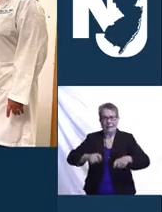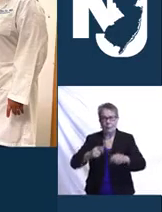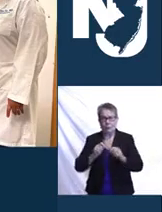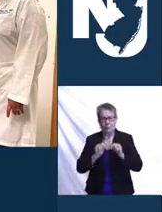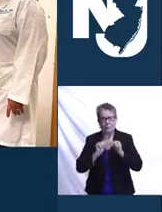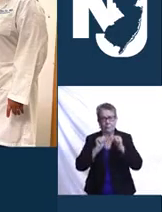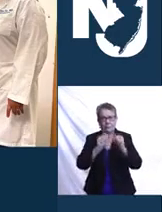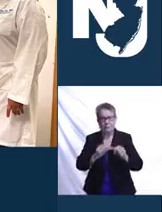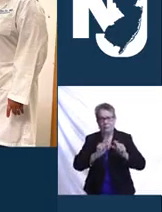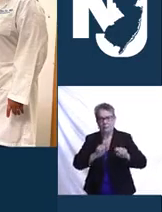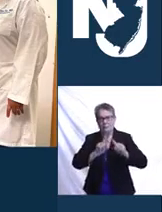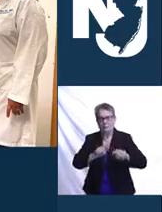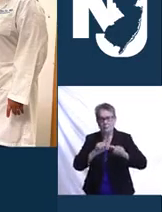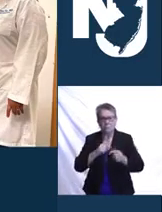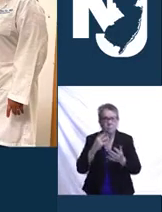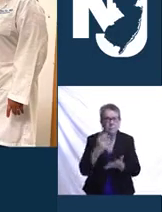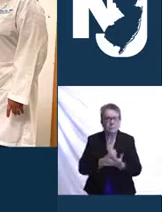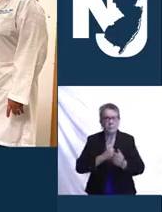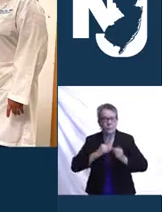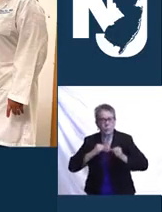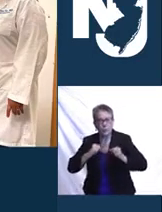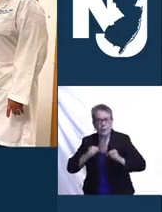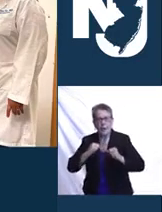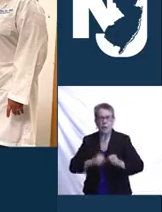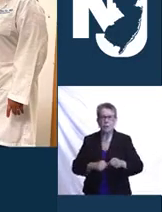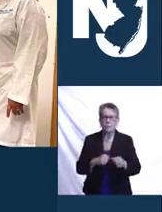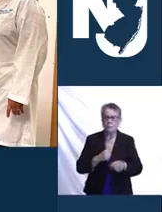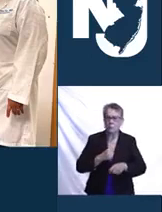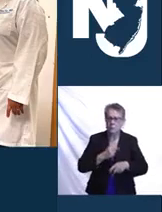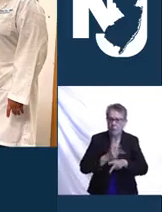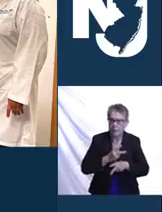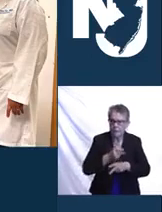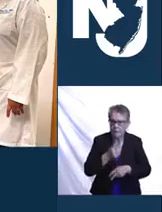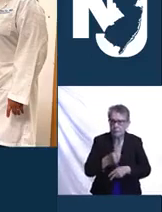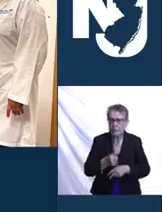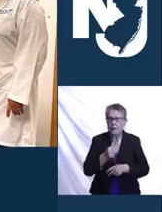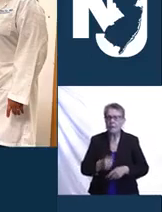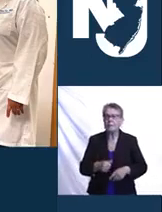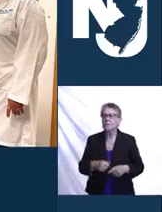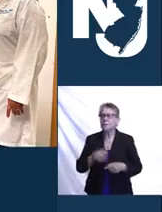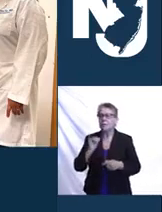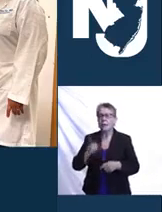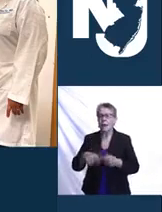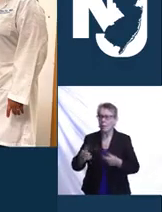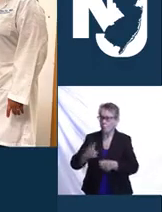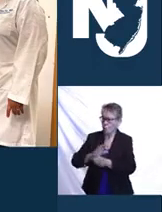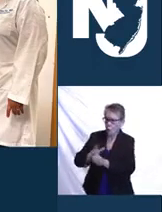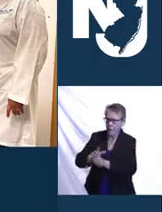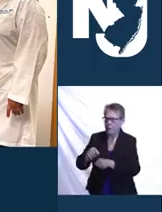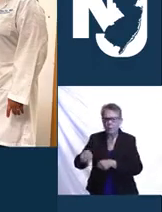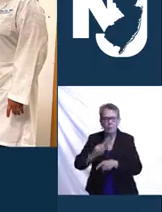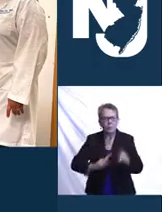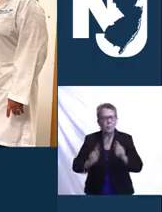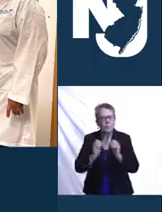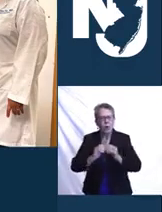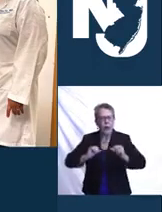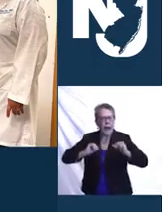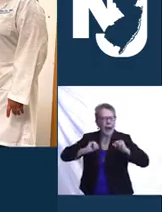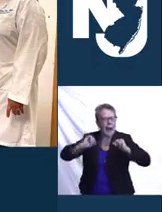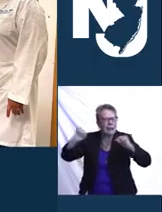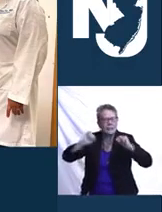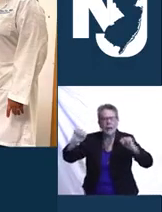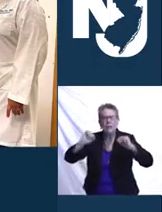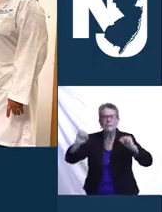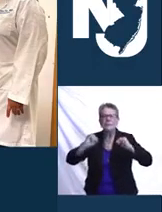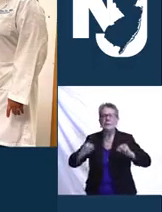of attending to not just their physical, but mental health. And in this, he recognized that the practice needed additional trained staff